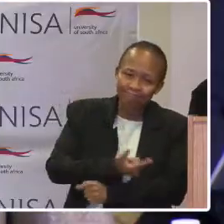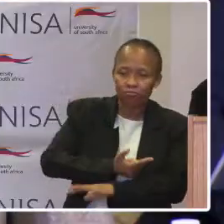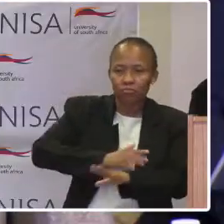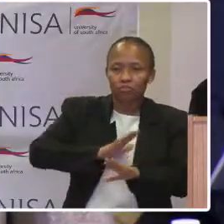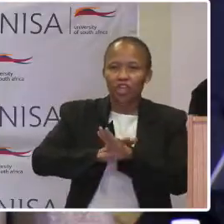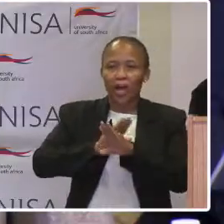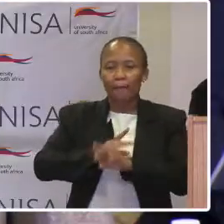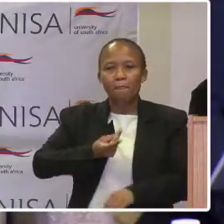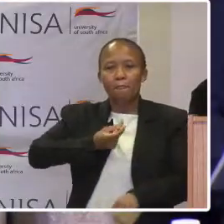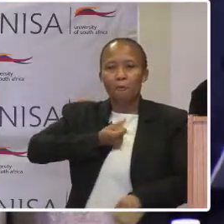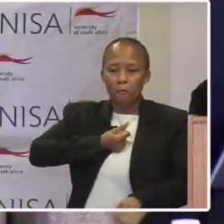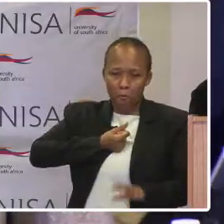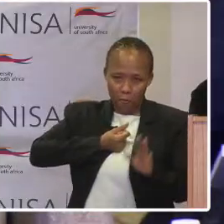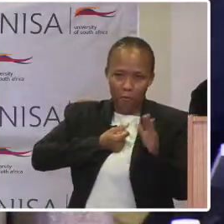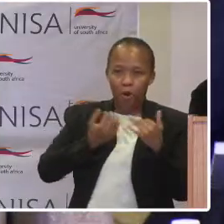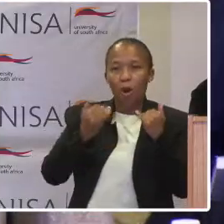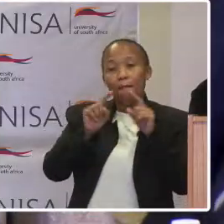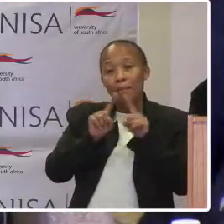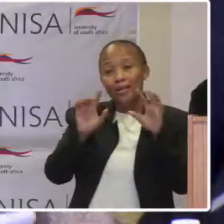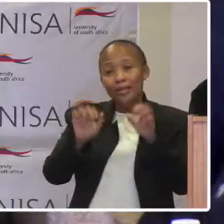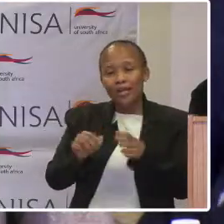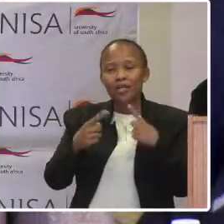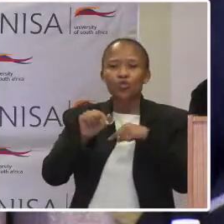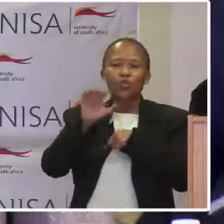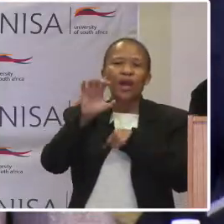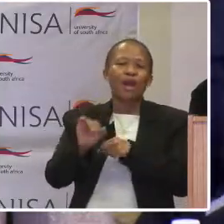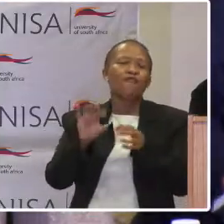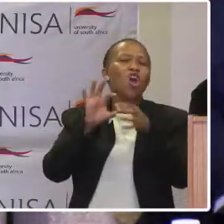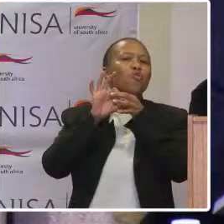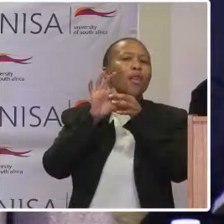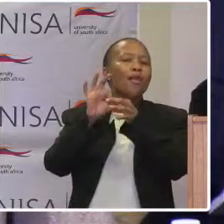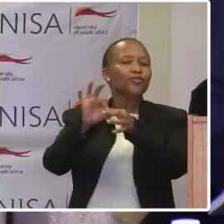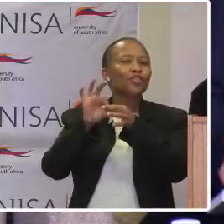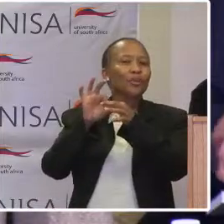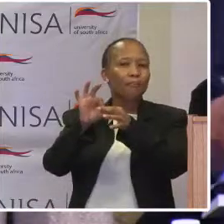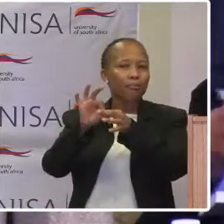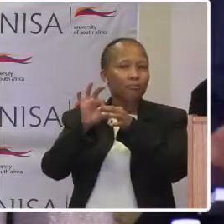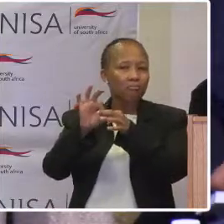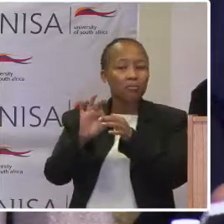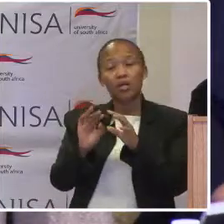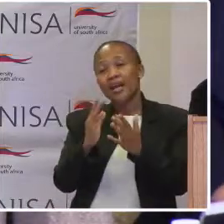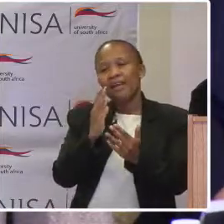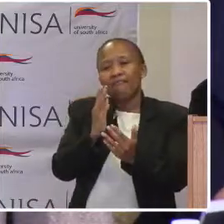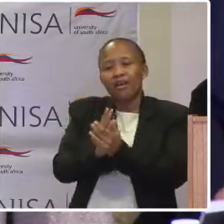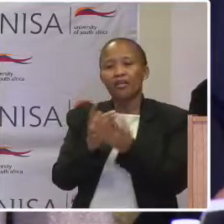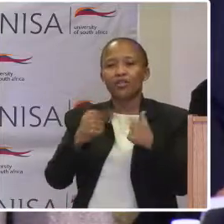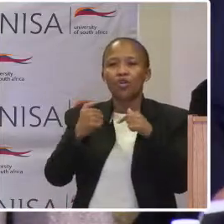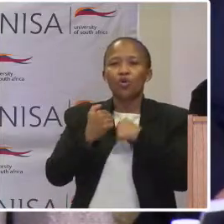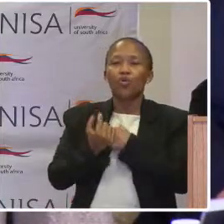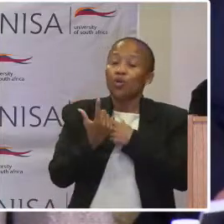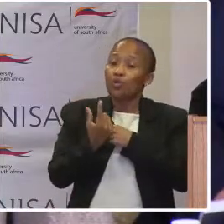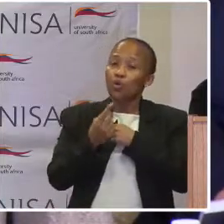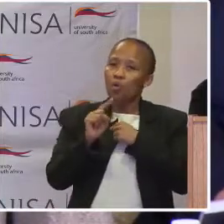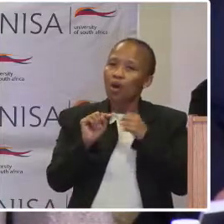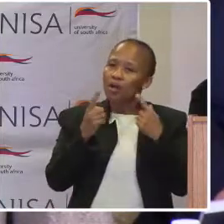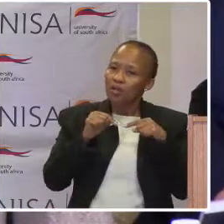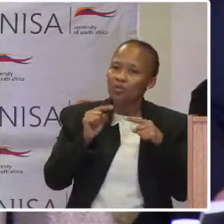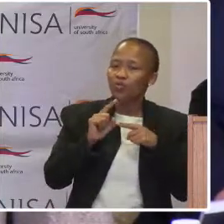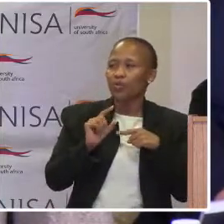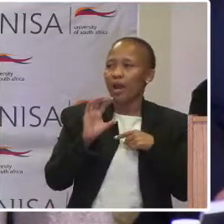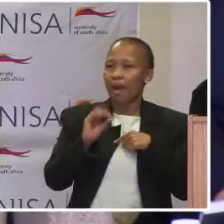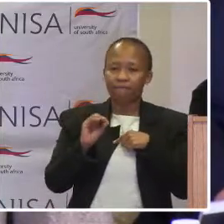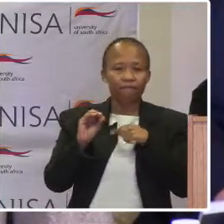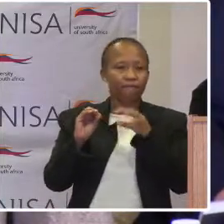that relationship with DCDT. In fact, we do organize